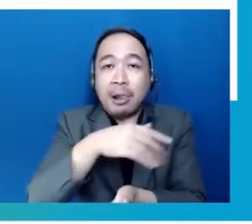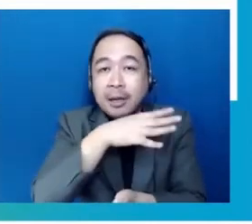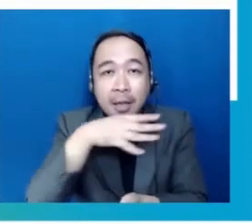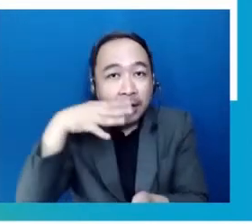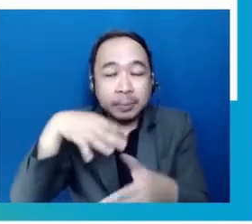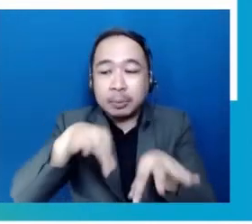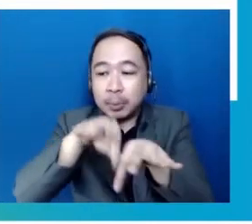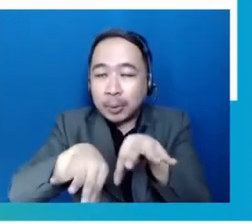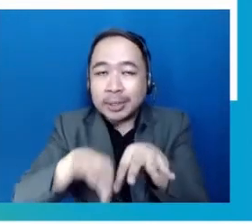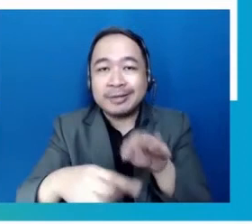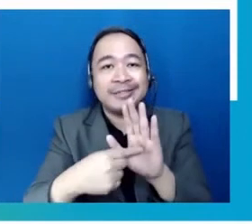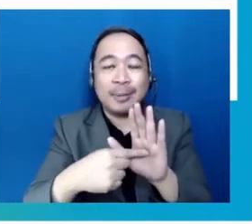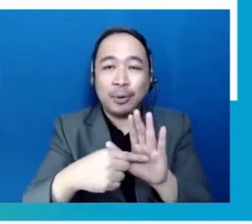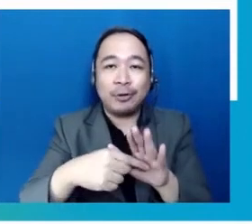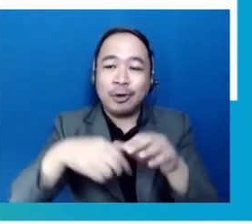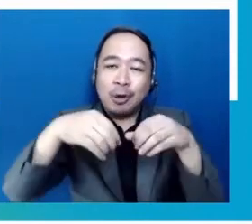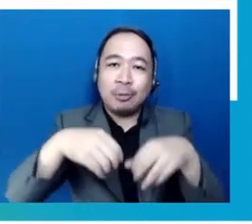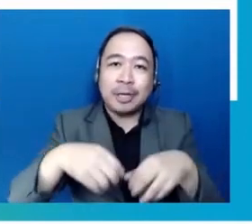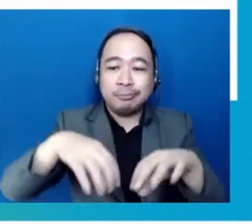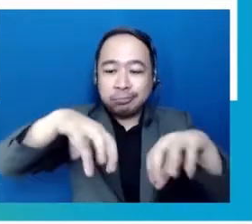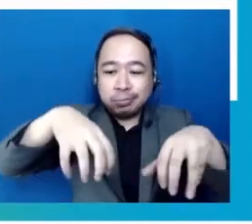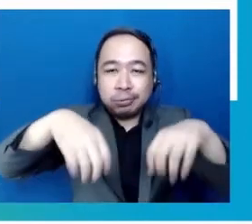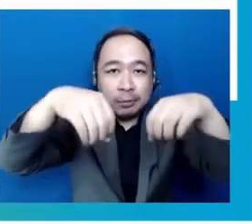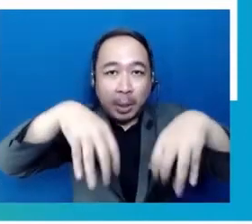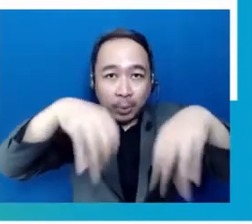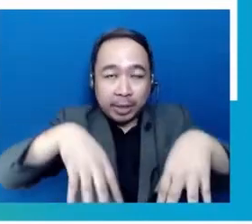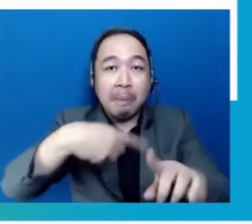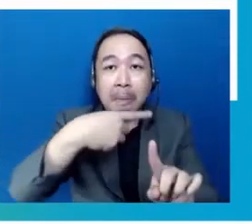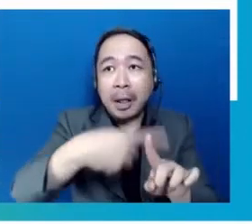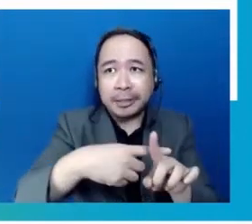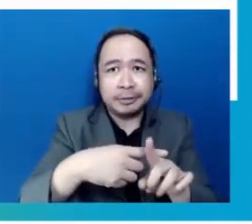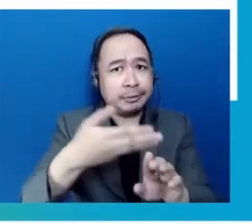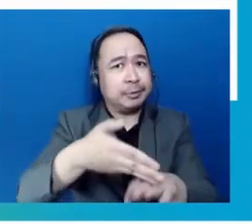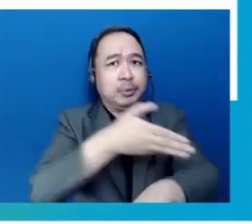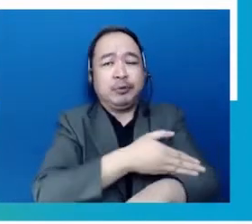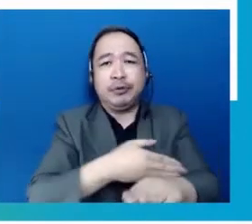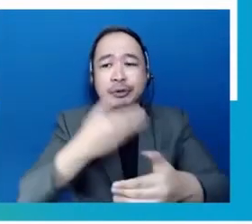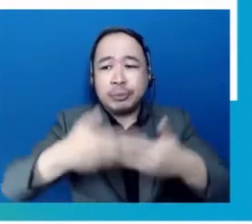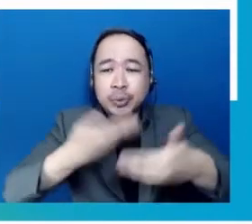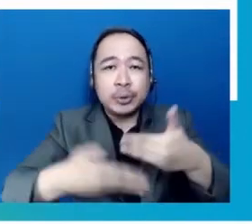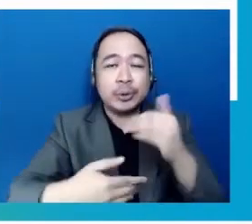techniques and builds capacity of women farmers to use climate